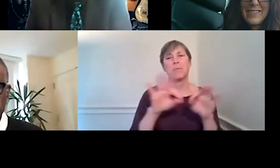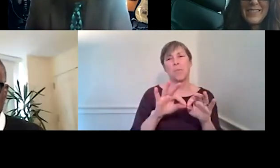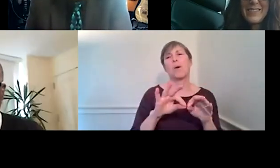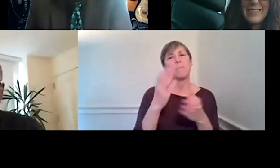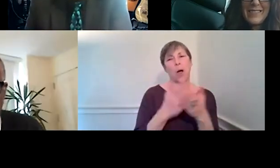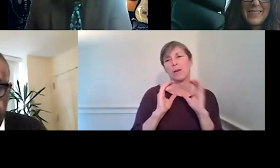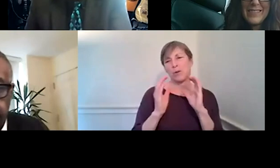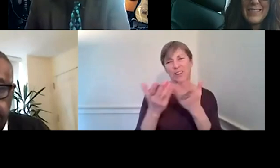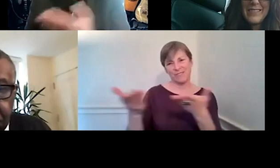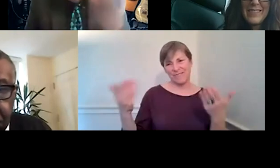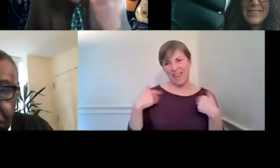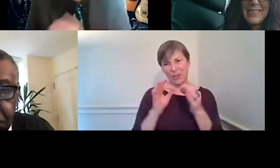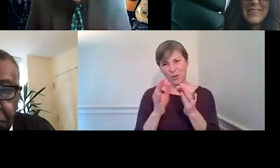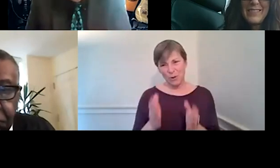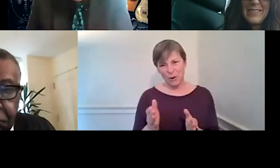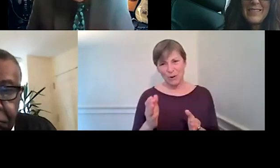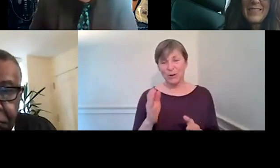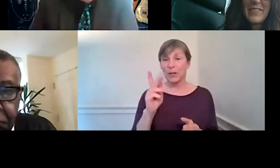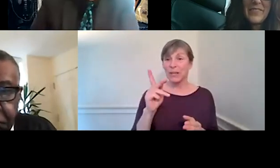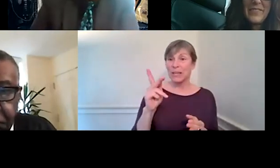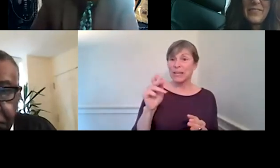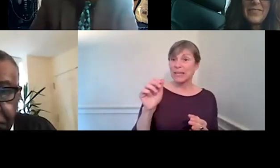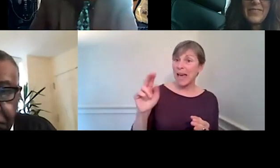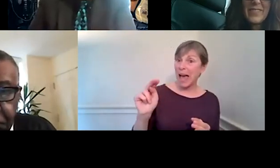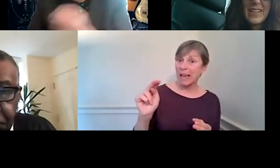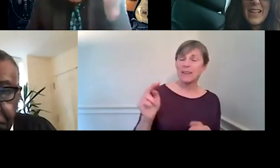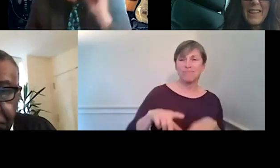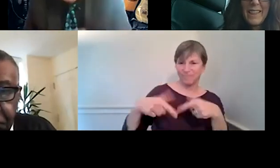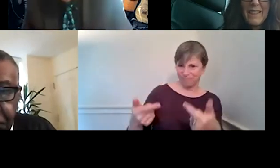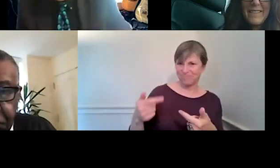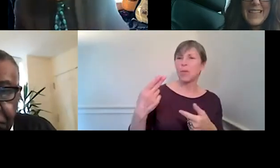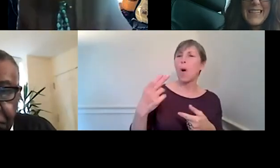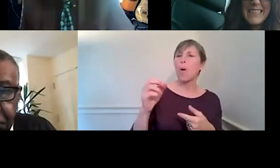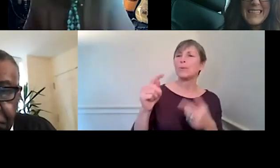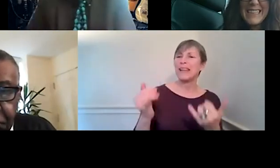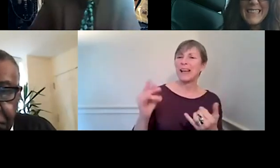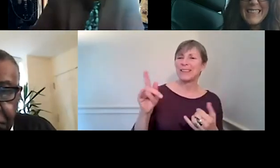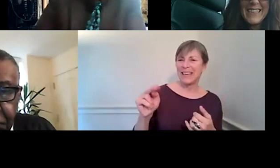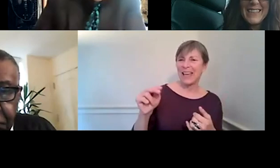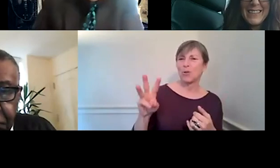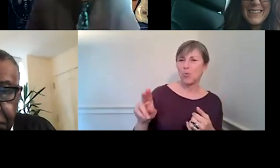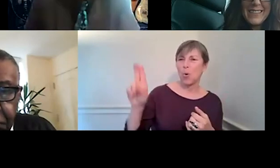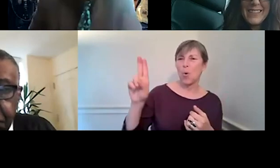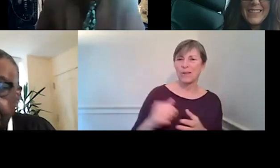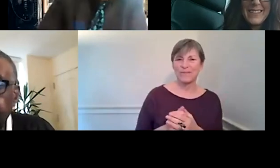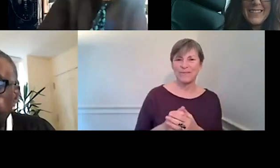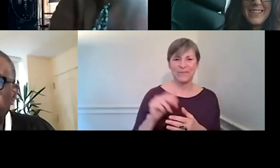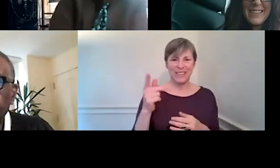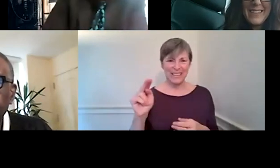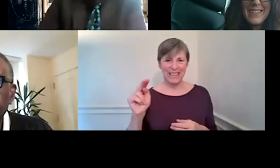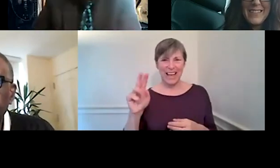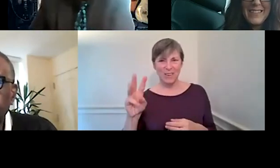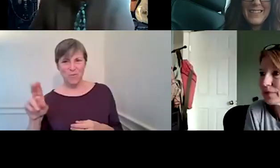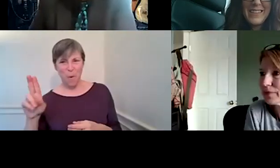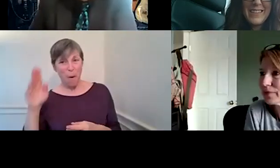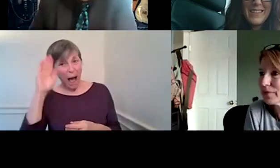communication. Ken, I will turn it back to our host here, our real host, Ken Wu. Okay, thank you. This is